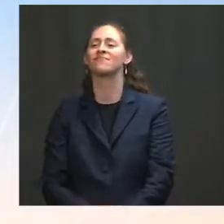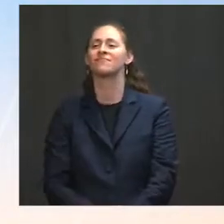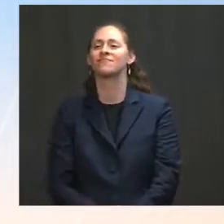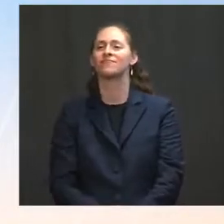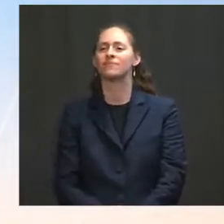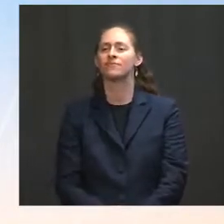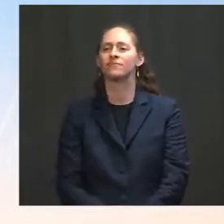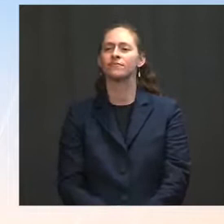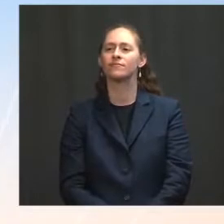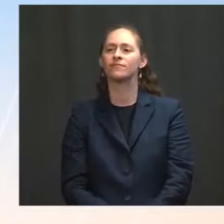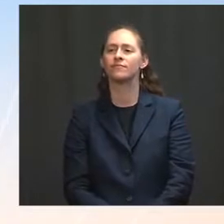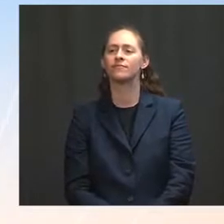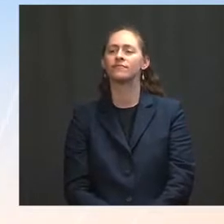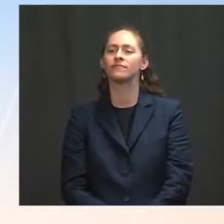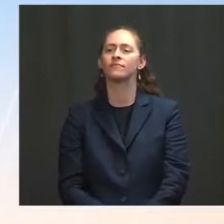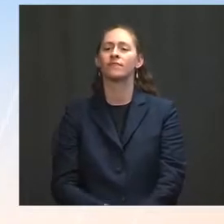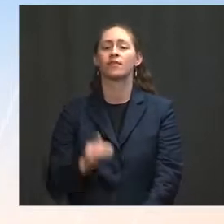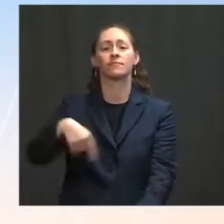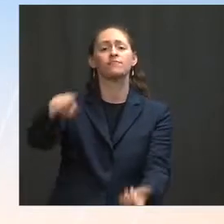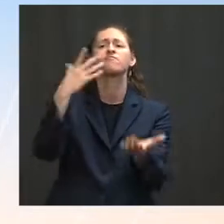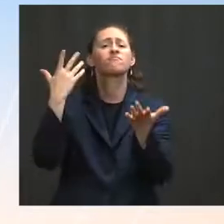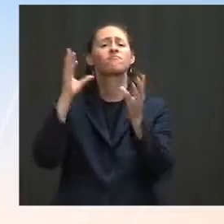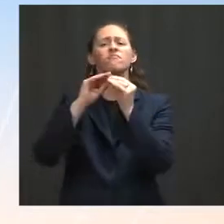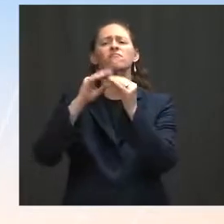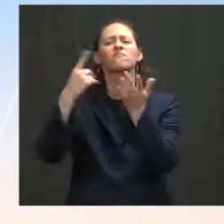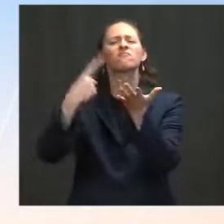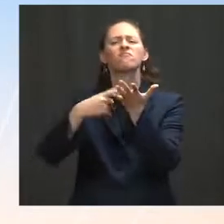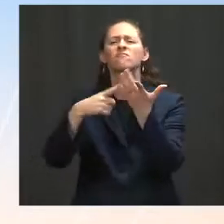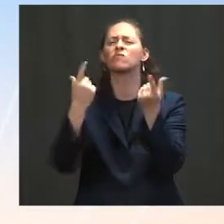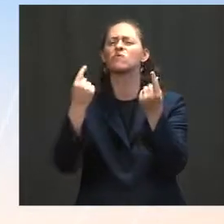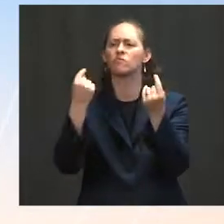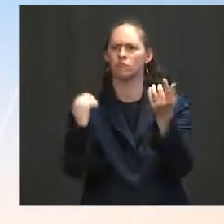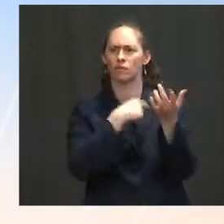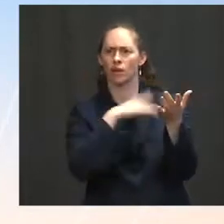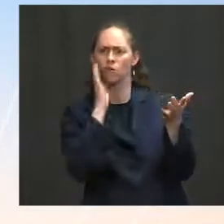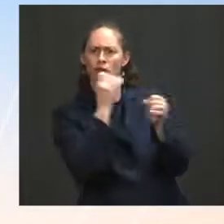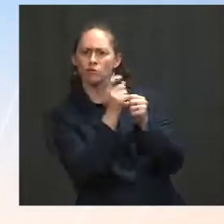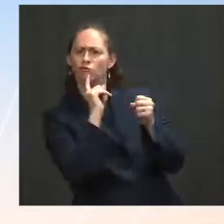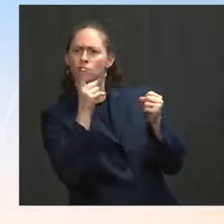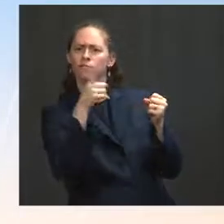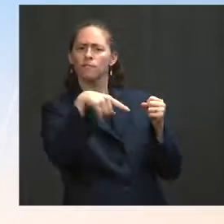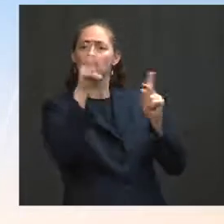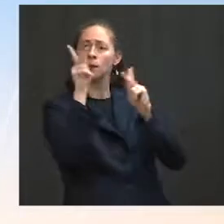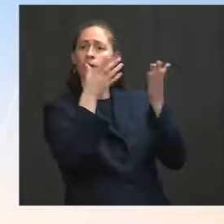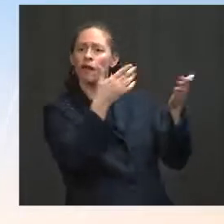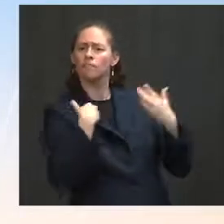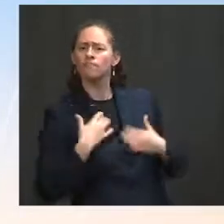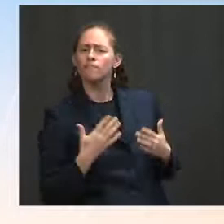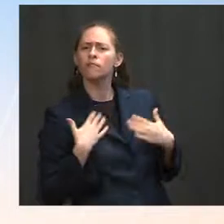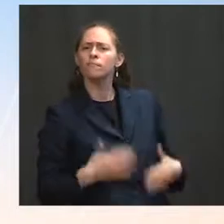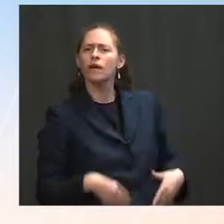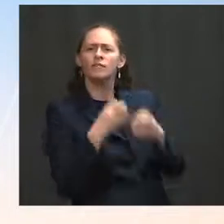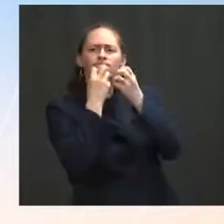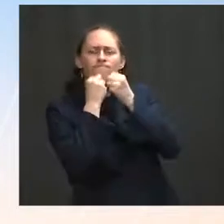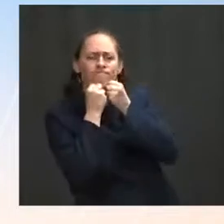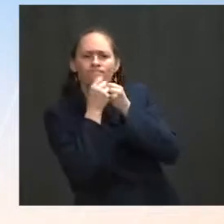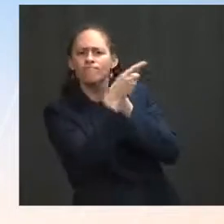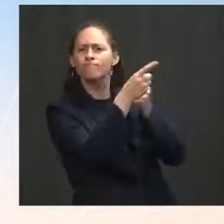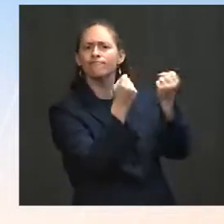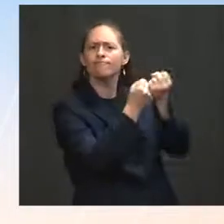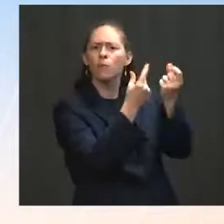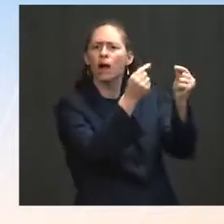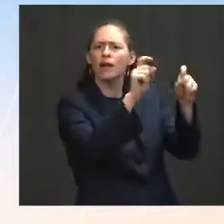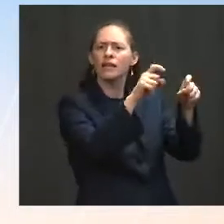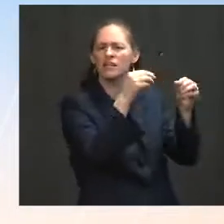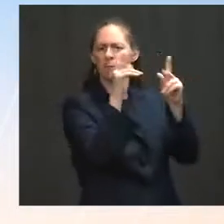will provide further life-saving humanitarian assistance to the people of northwest Syria and is part of a broader humanitarian initiative